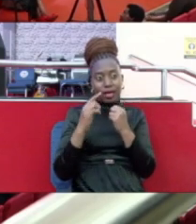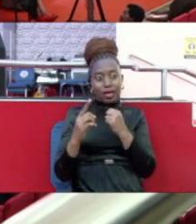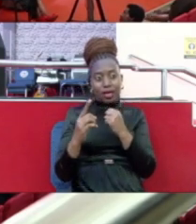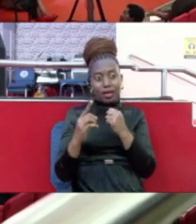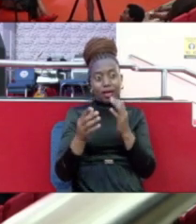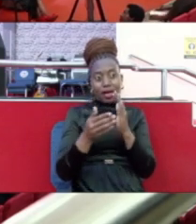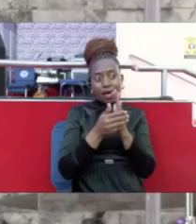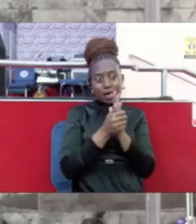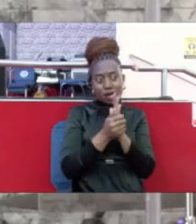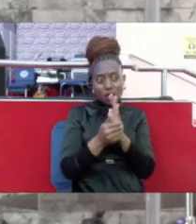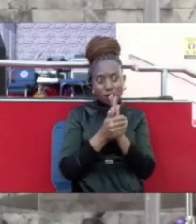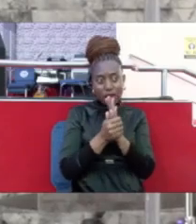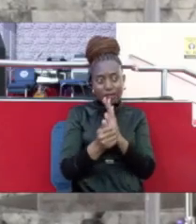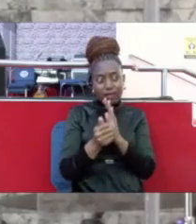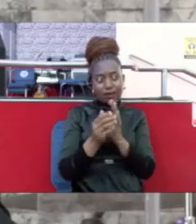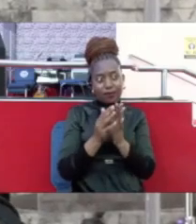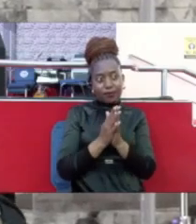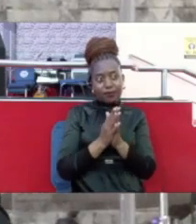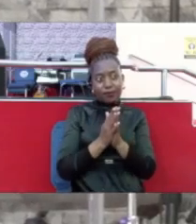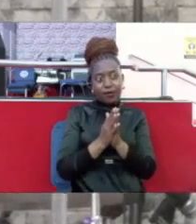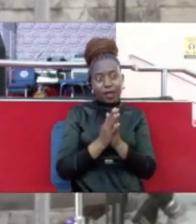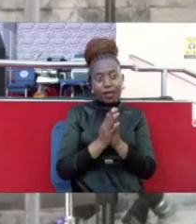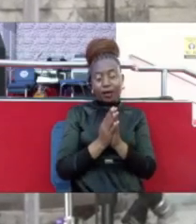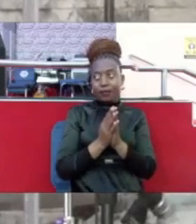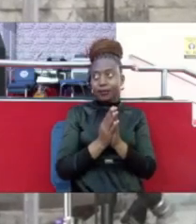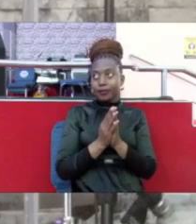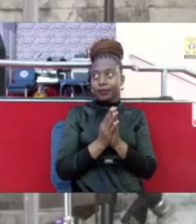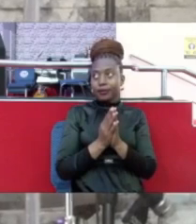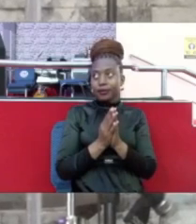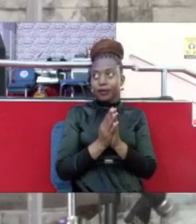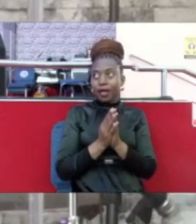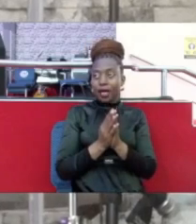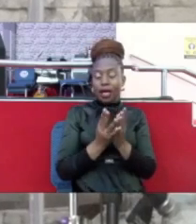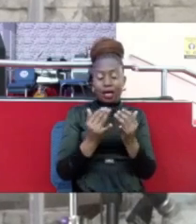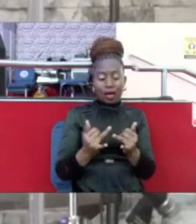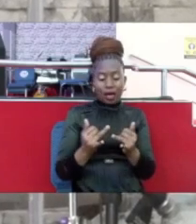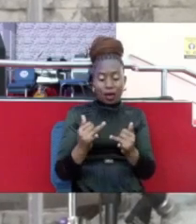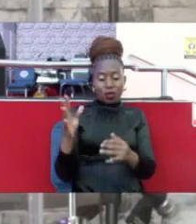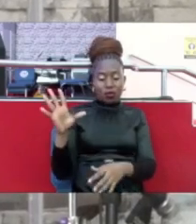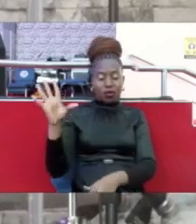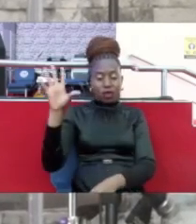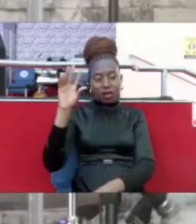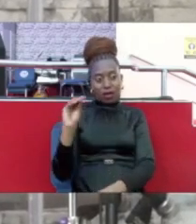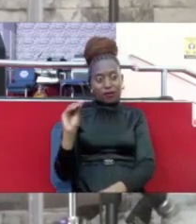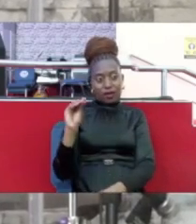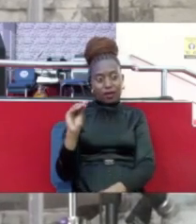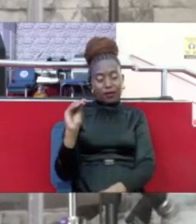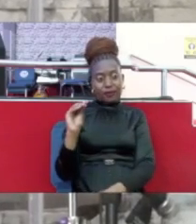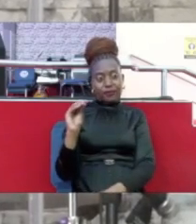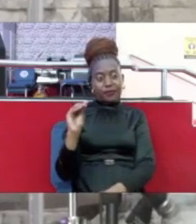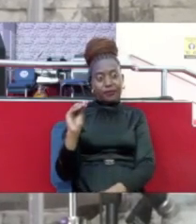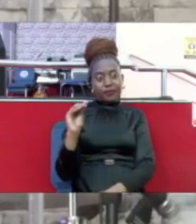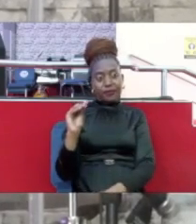And some of the Ethiopians. And the Horn of Africa. Pale kwenye upembe wa Afrika.